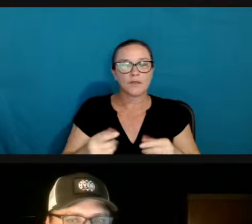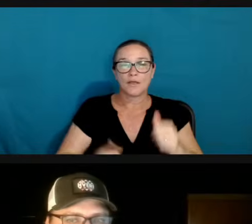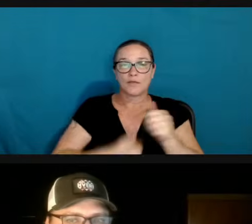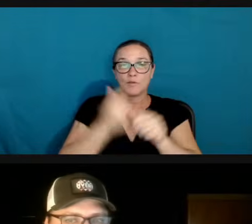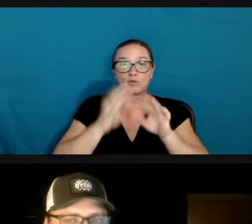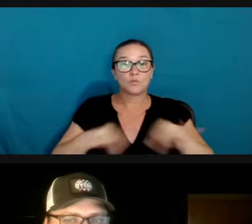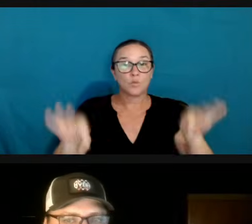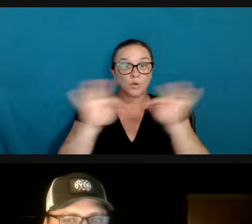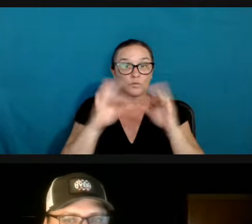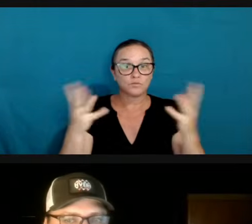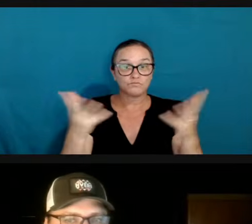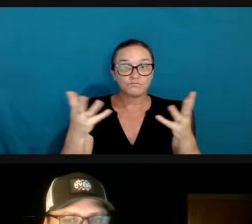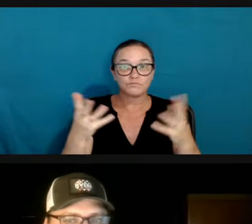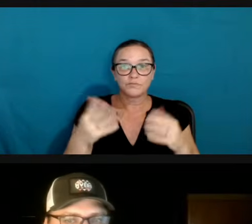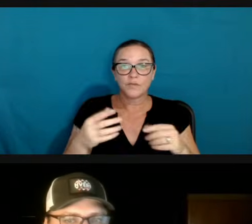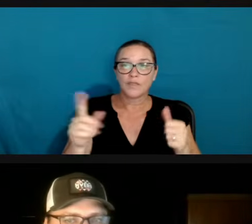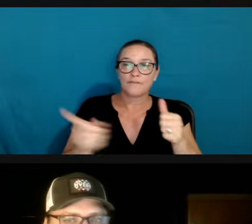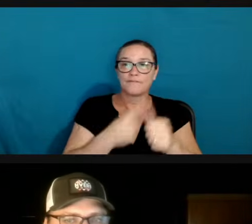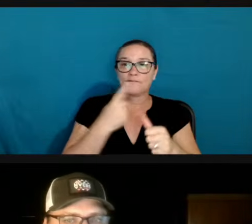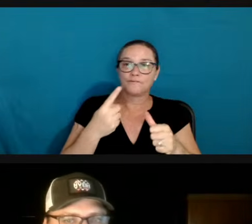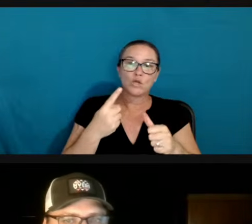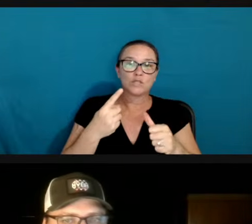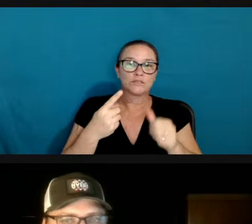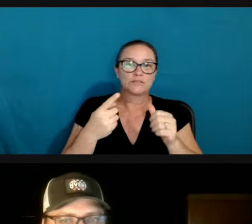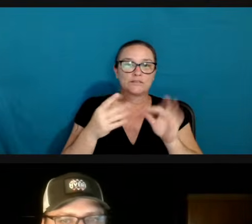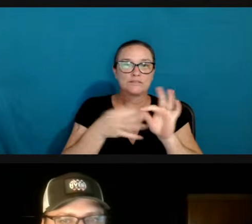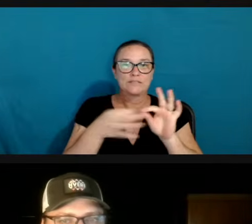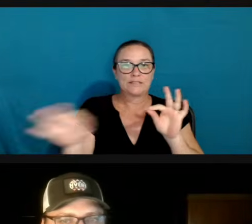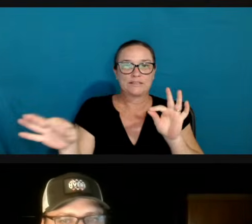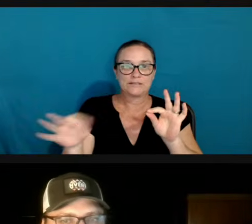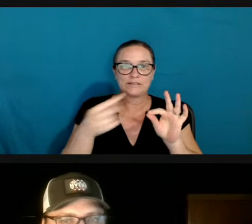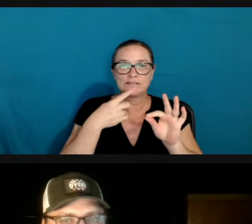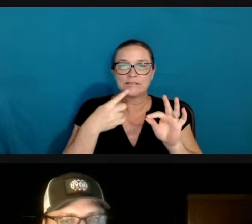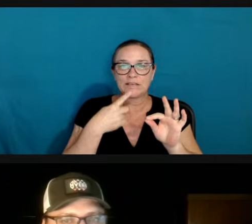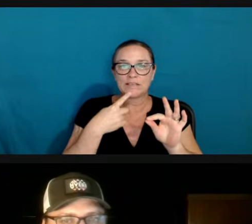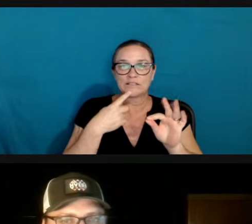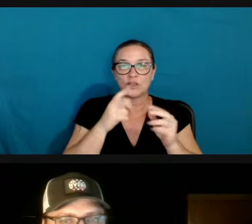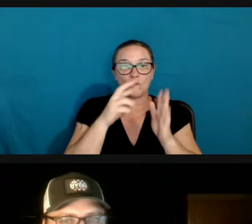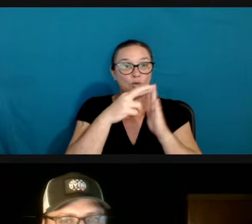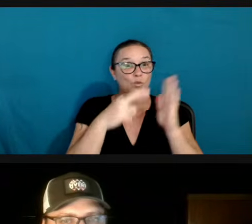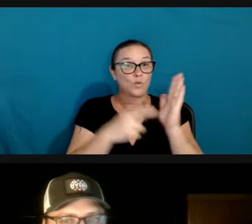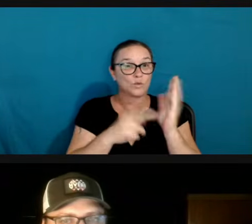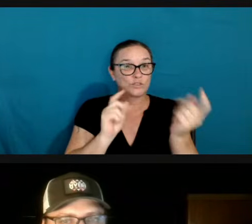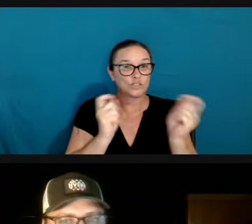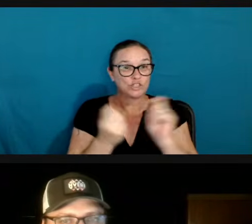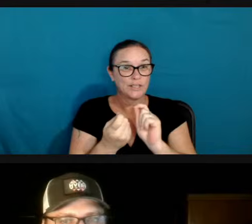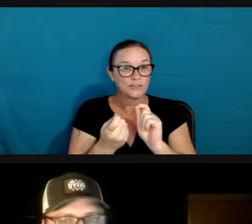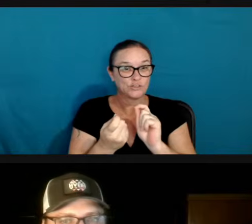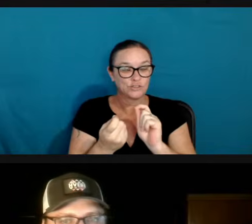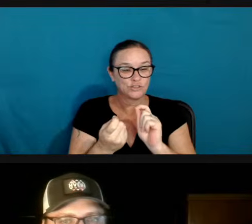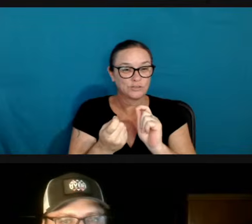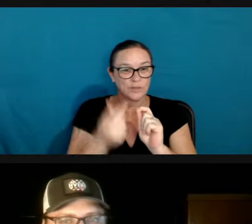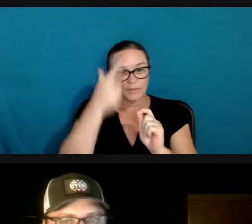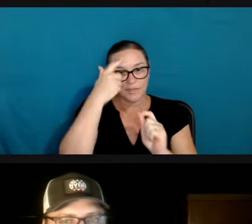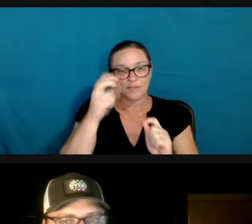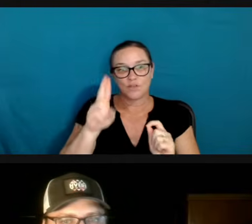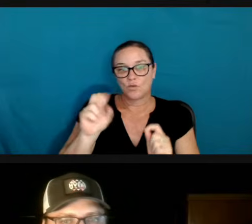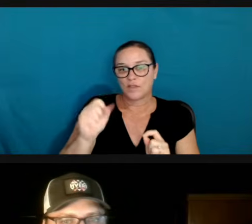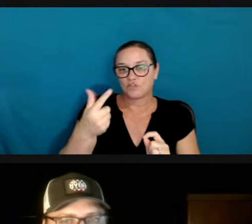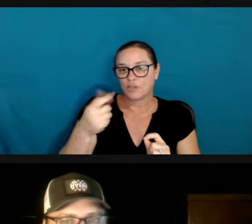is this first sentence right here, that the rules have changed thanks to some USGS